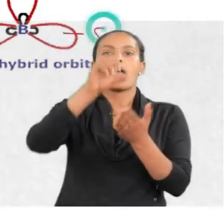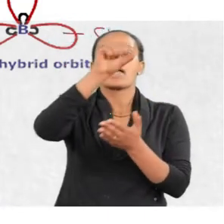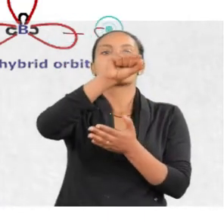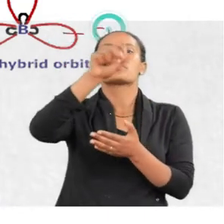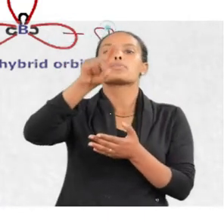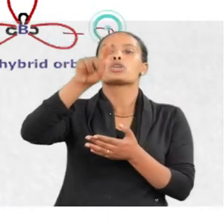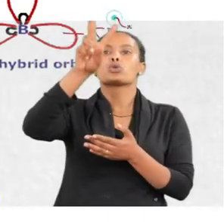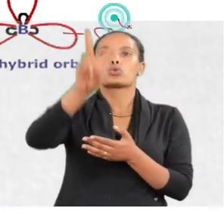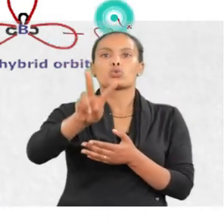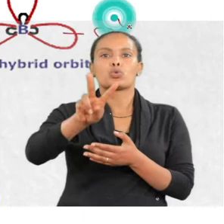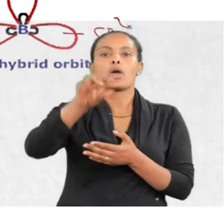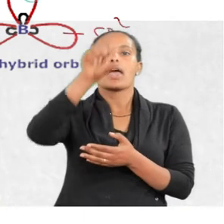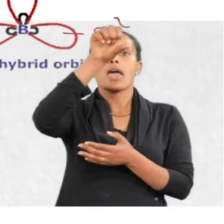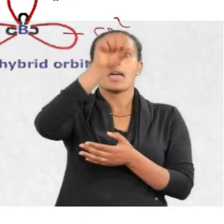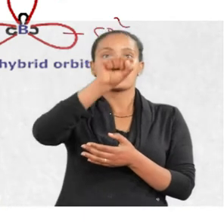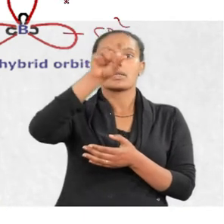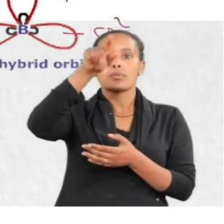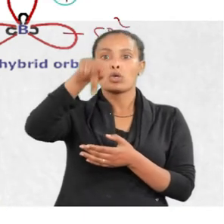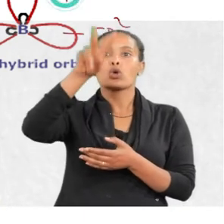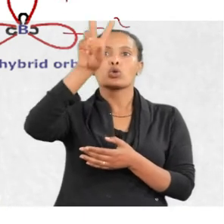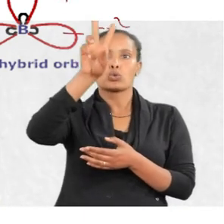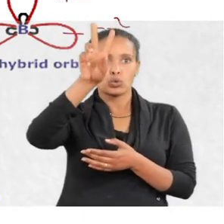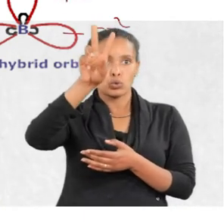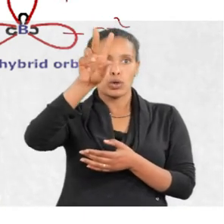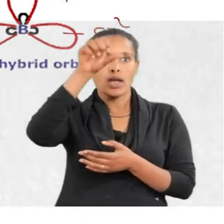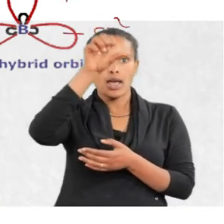SP2, SP2,